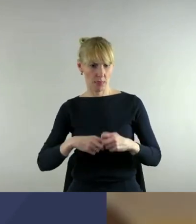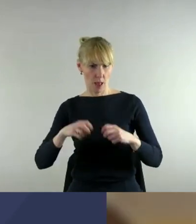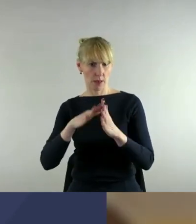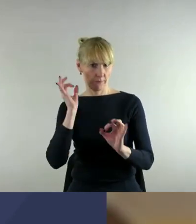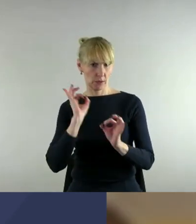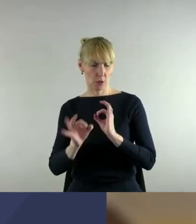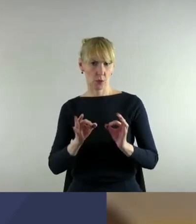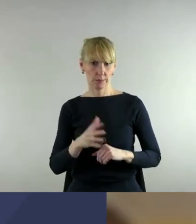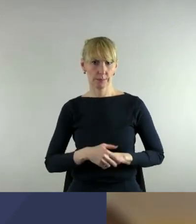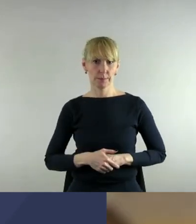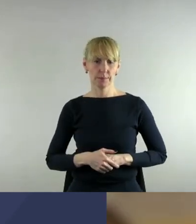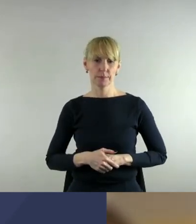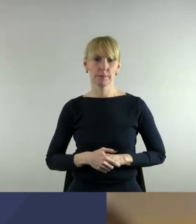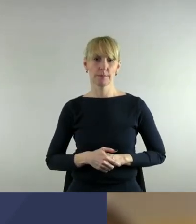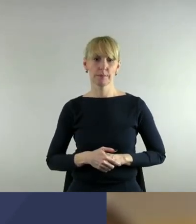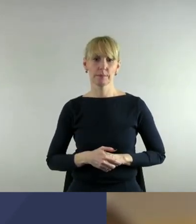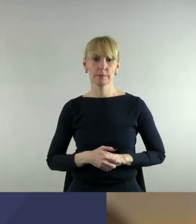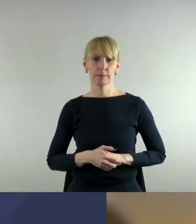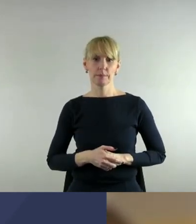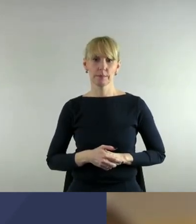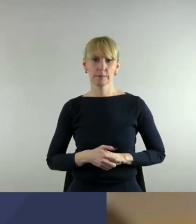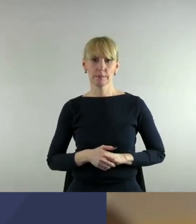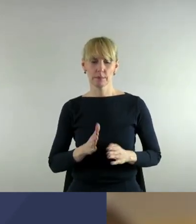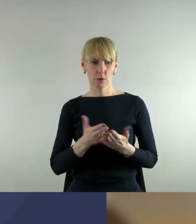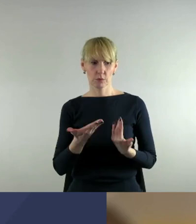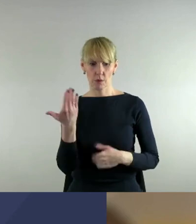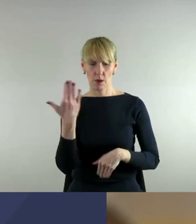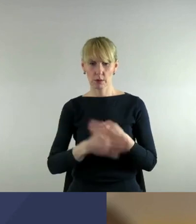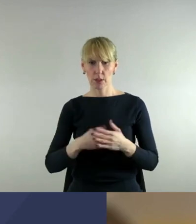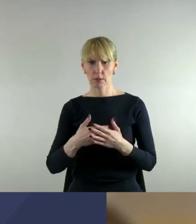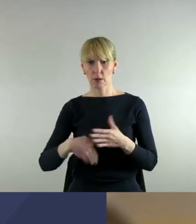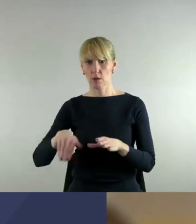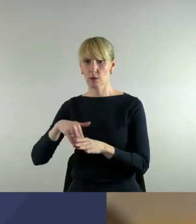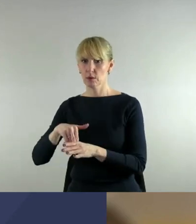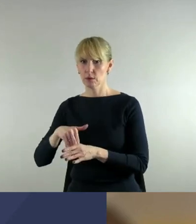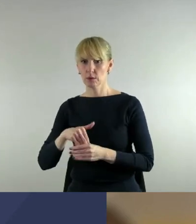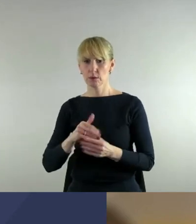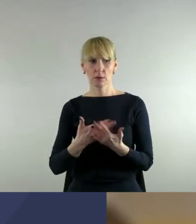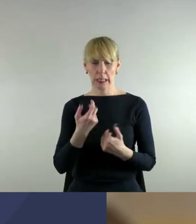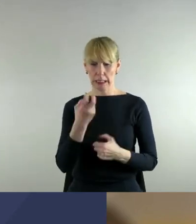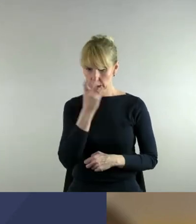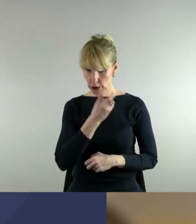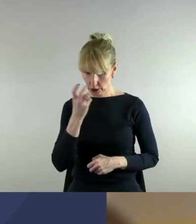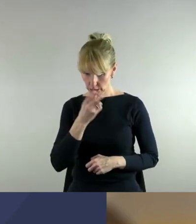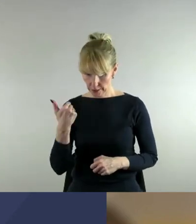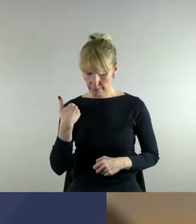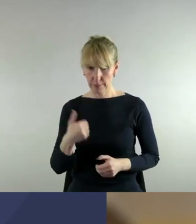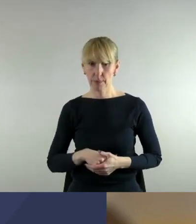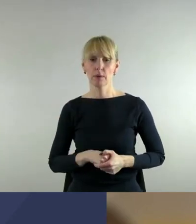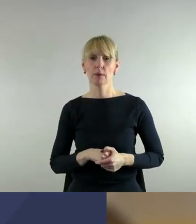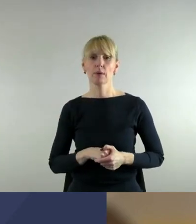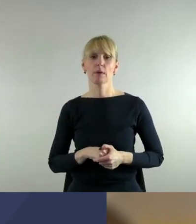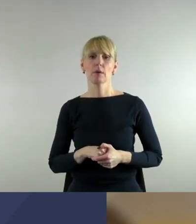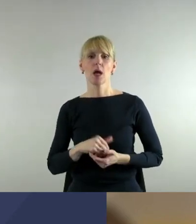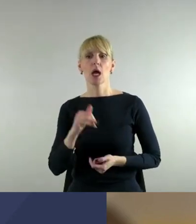for me, all this research in the last presentation, they were very interesting and